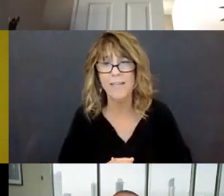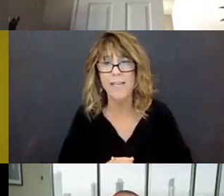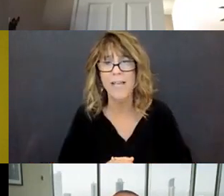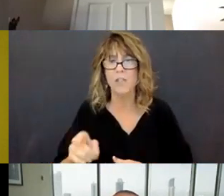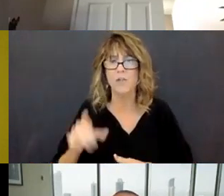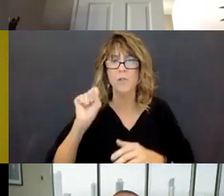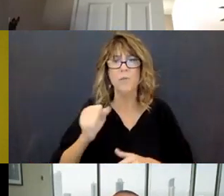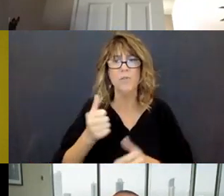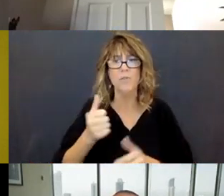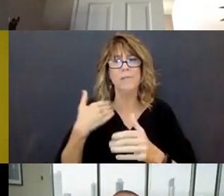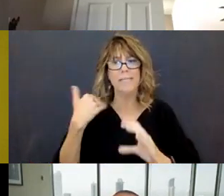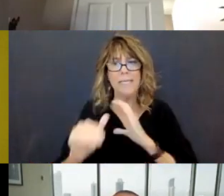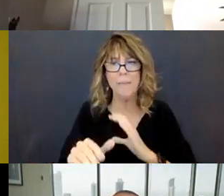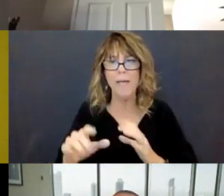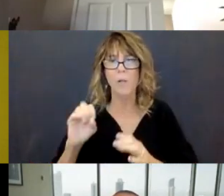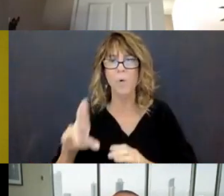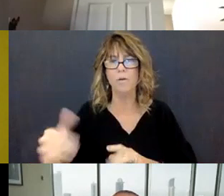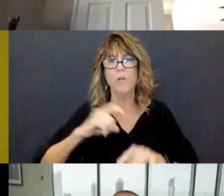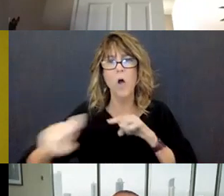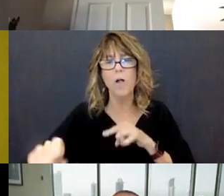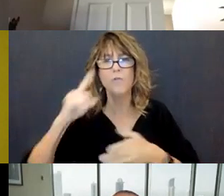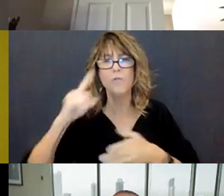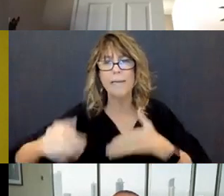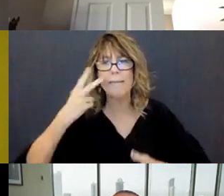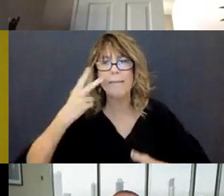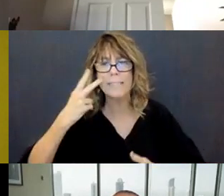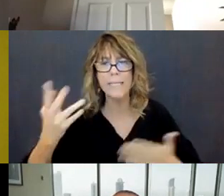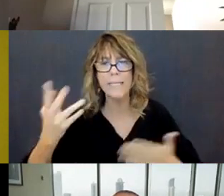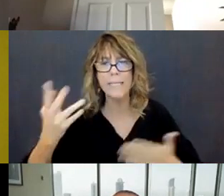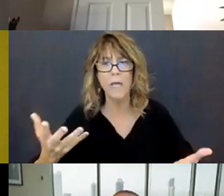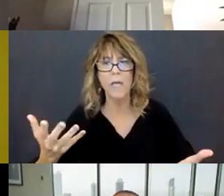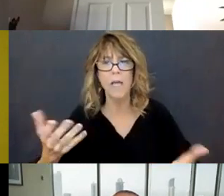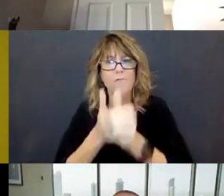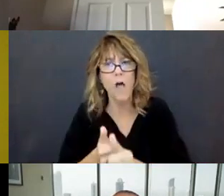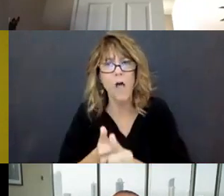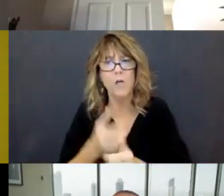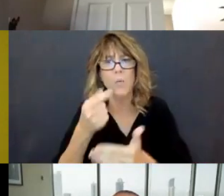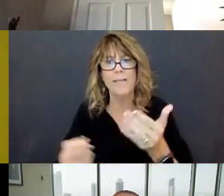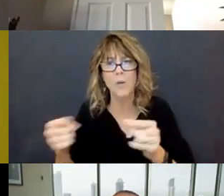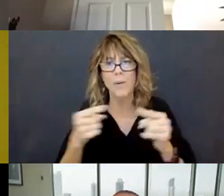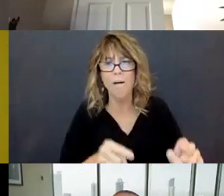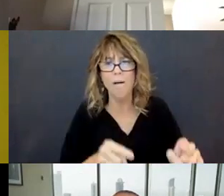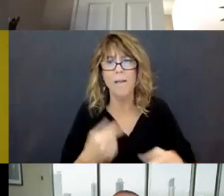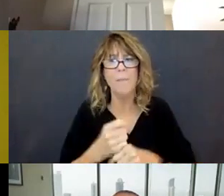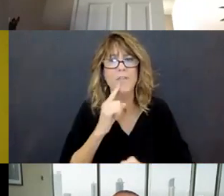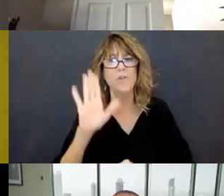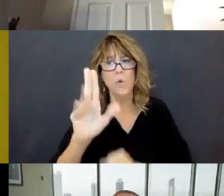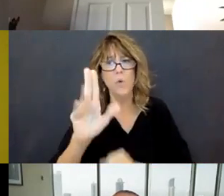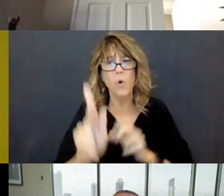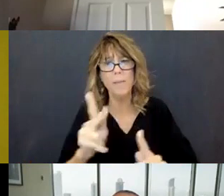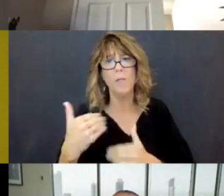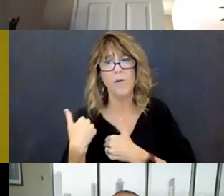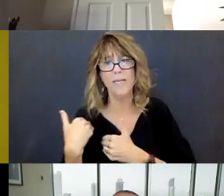their crisis, ensure that it happens and follow up with it. Hold your own people accountable for doing their jobs. We need